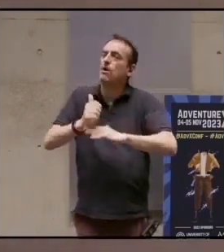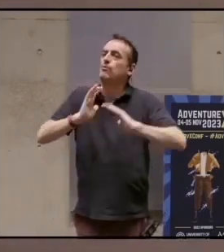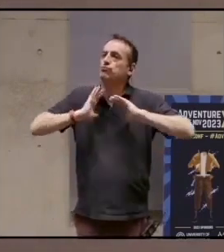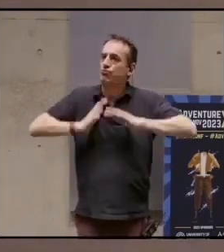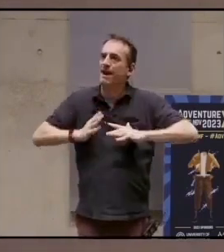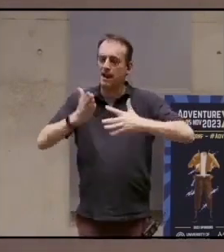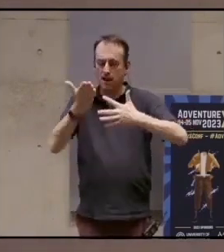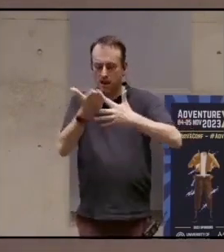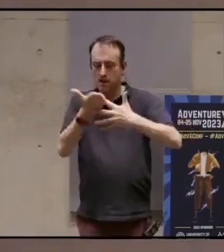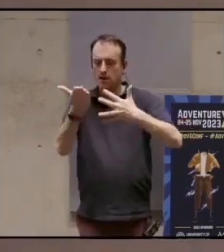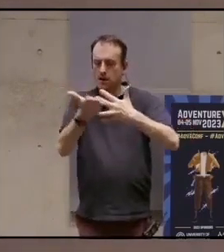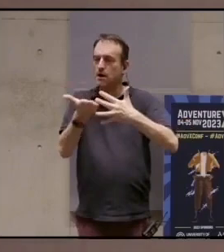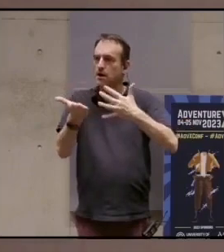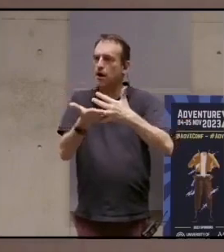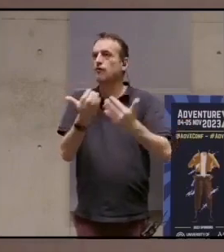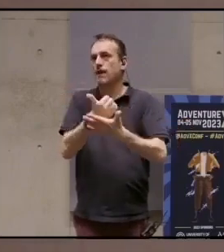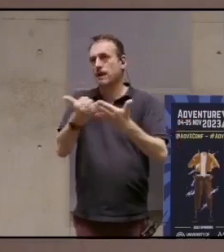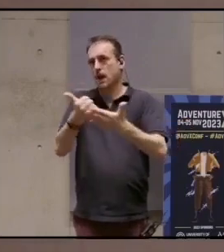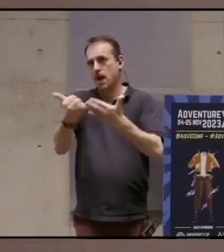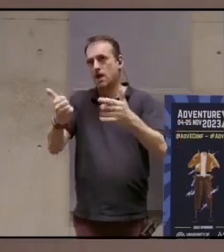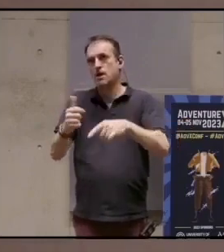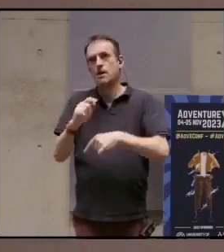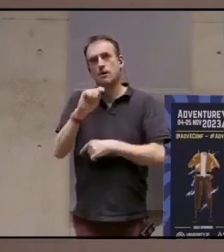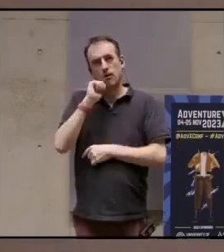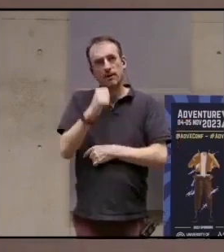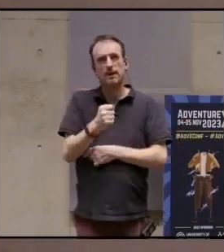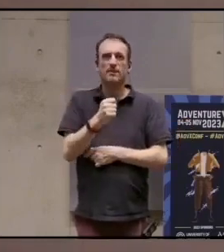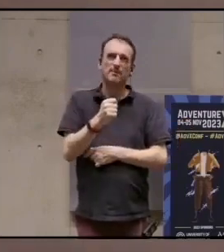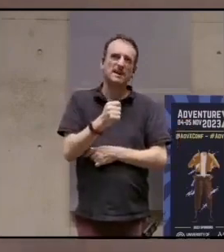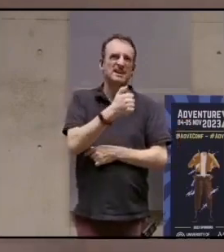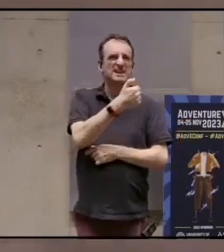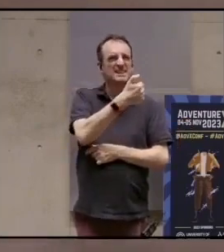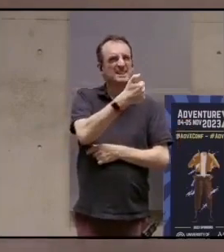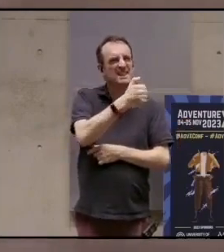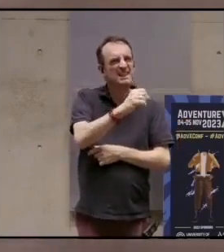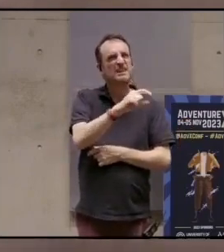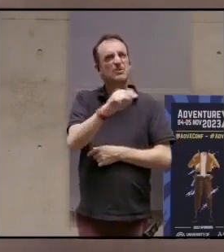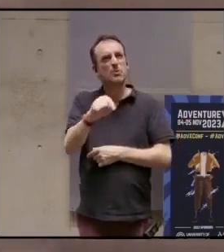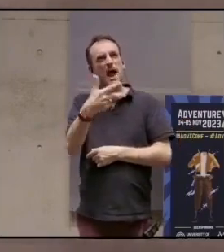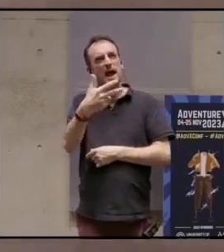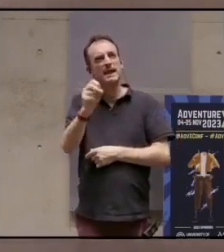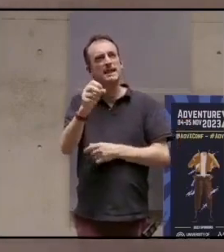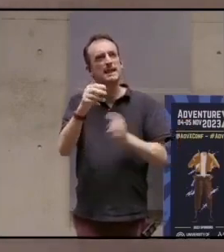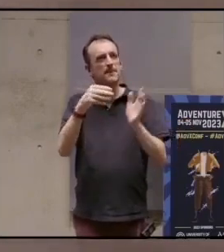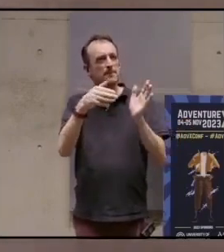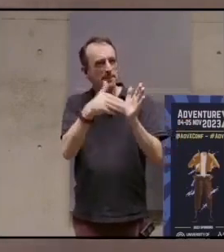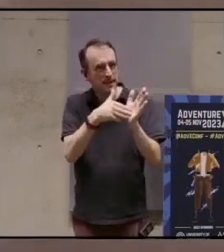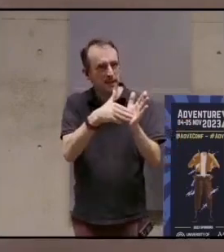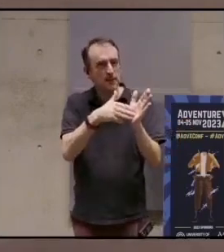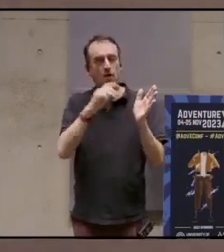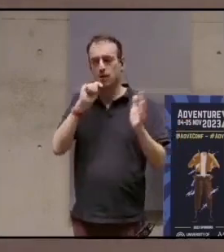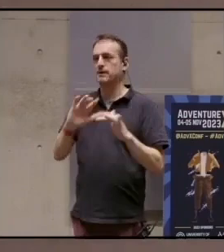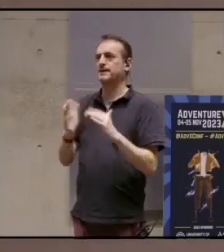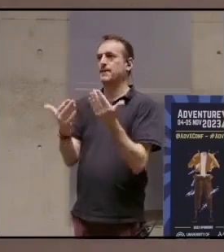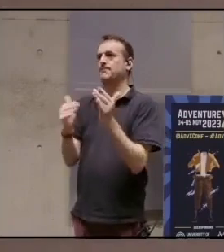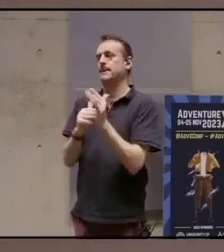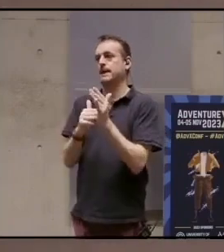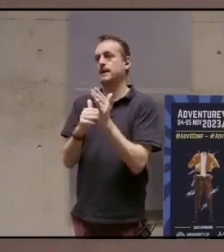So I tend to do at least a 10-minute break every 60 to 80 minutes, depending on how long the total session is and how it's